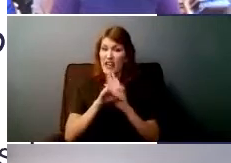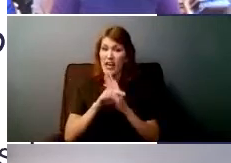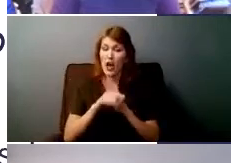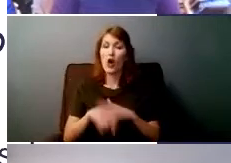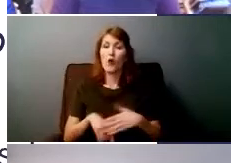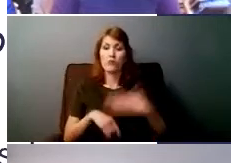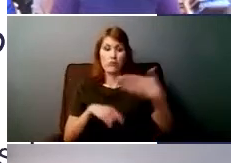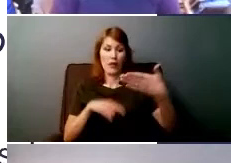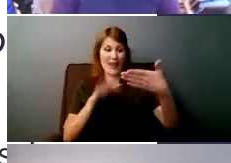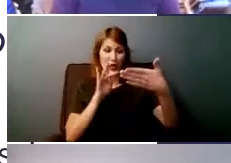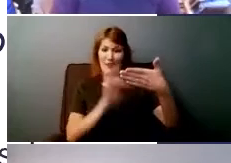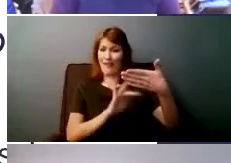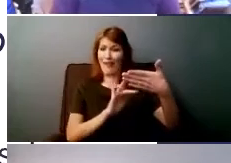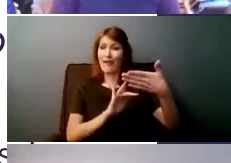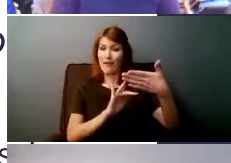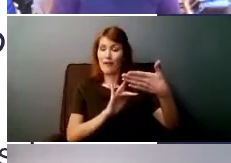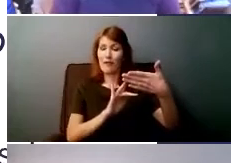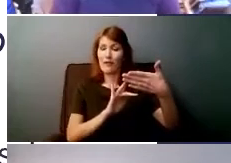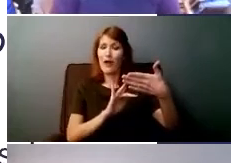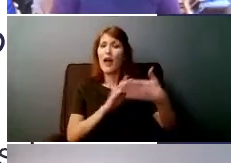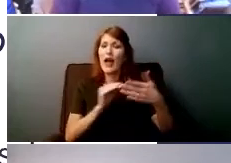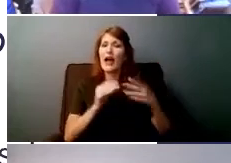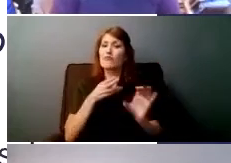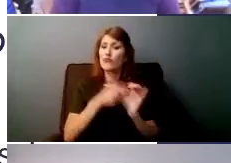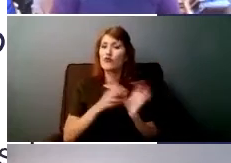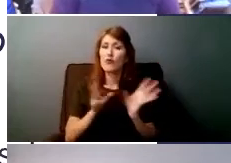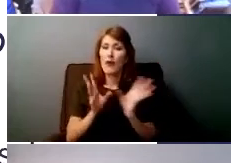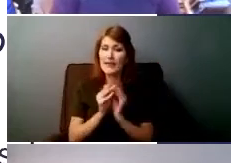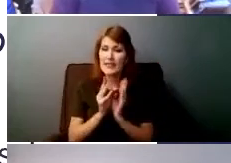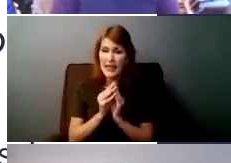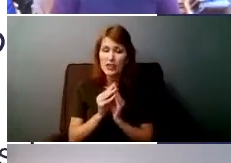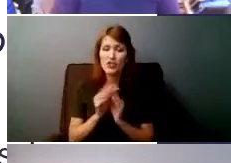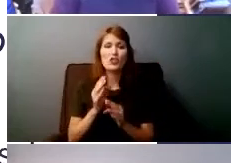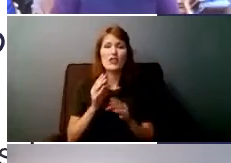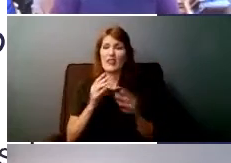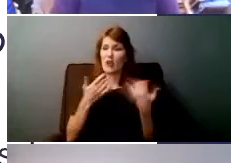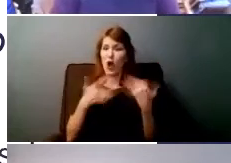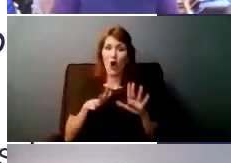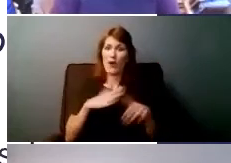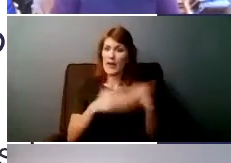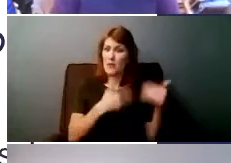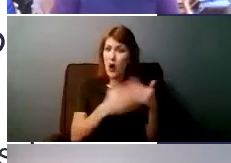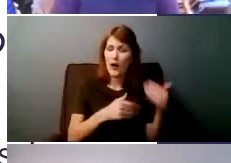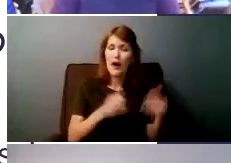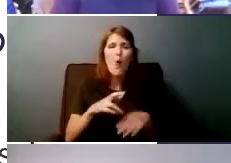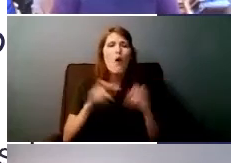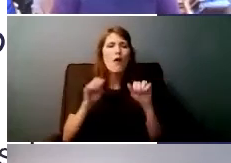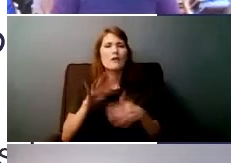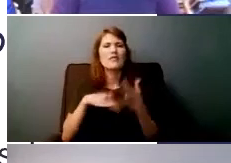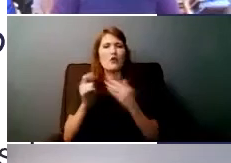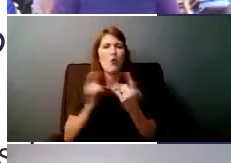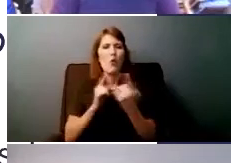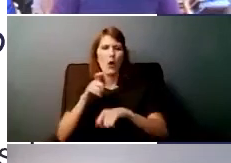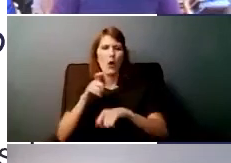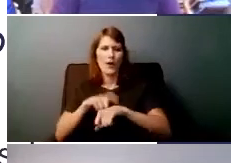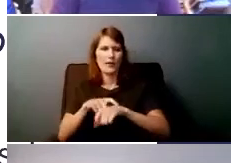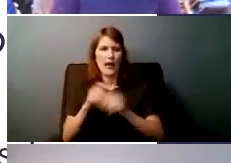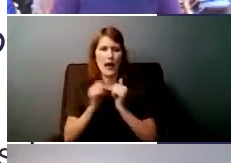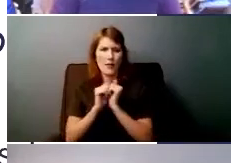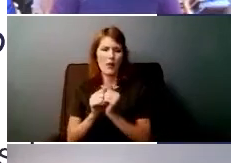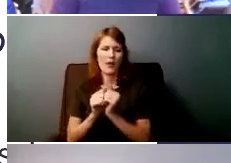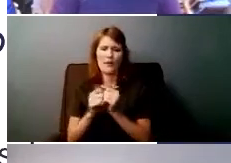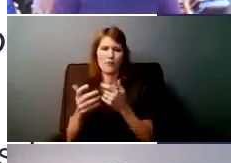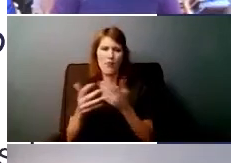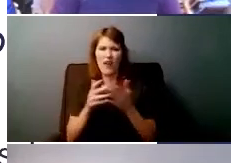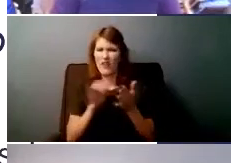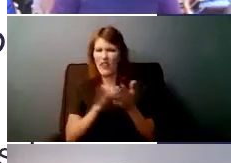click rather, and join a session in progress or schedule a one-on-one time with whatever that department would